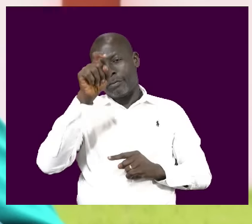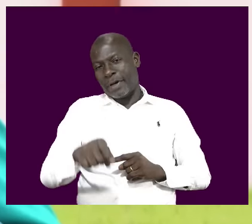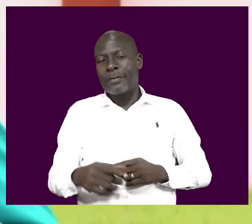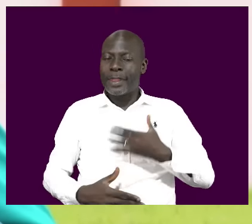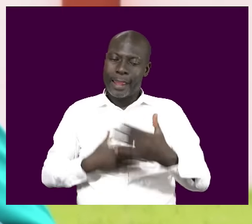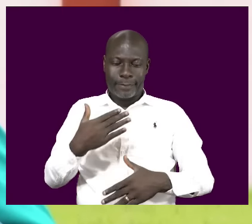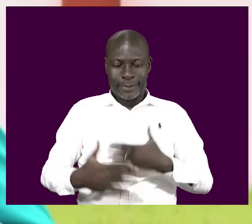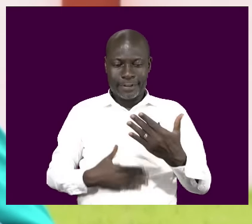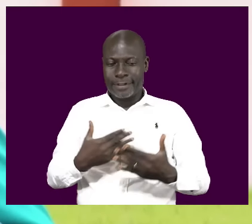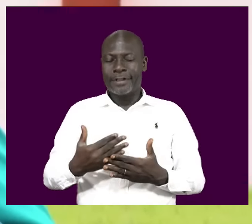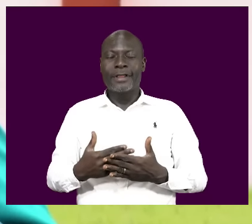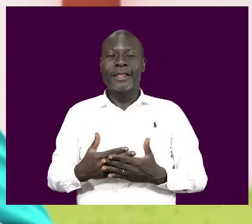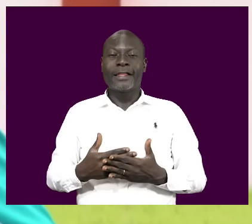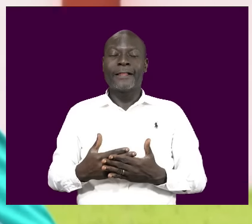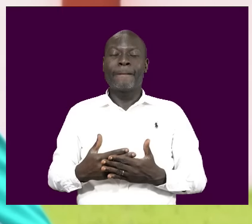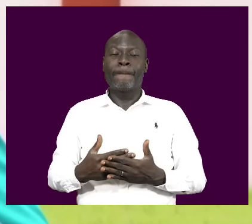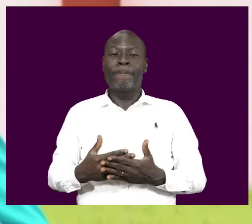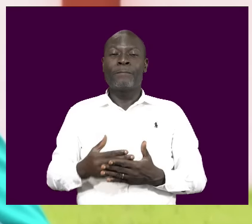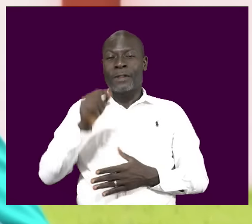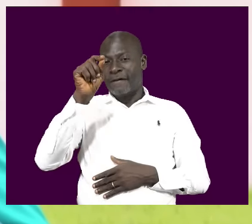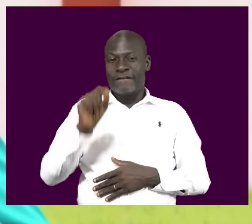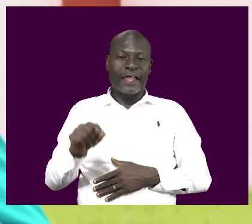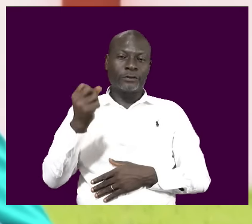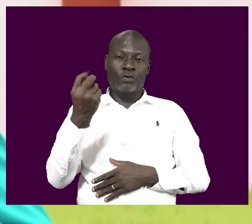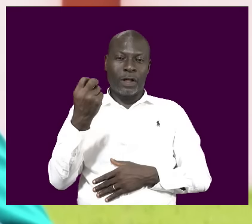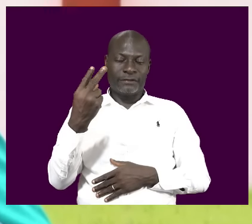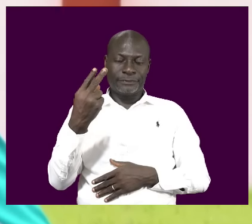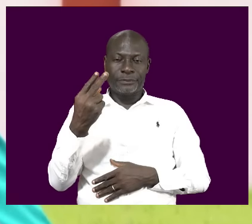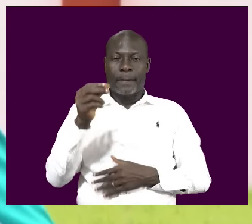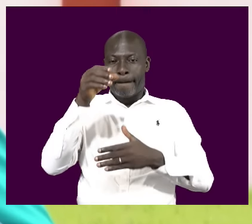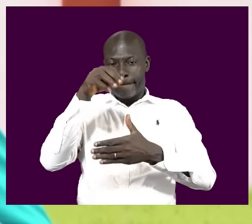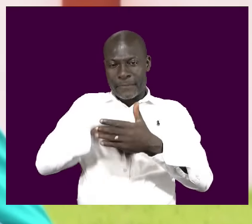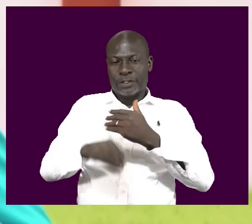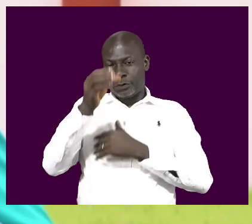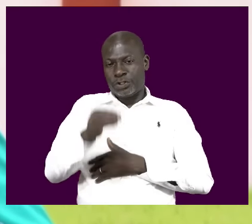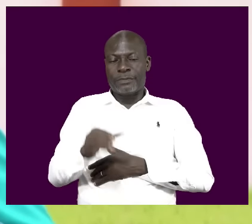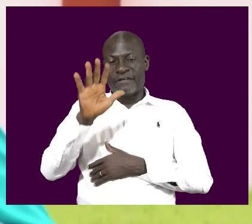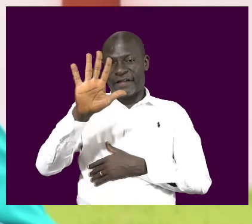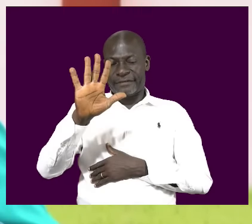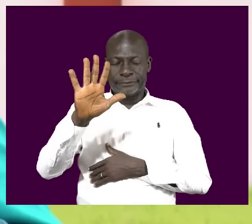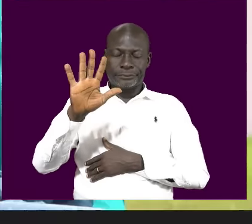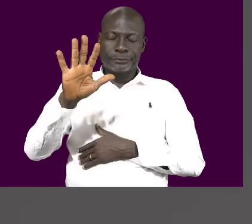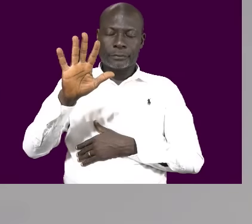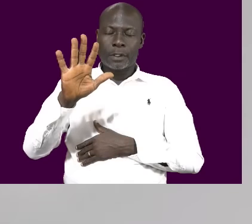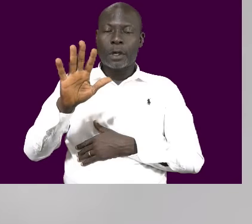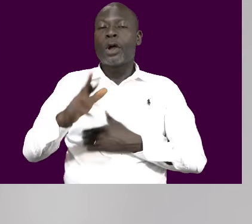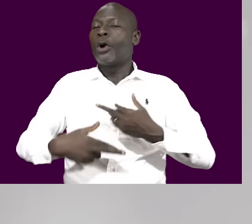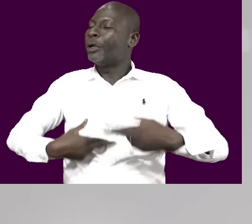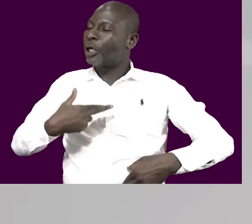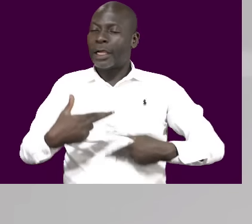sa na ye ma yi mu. Verse 12. Matthew chapter 5. Rejoice